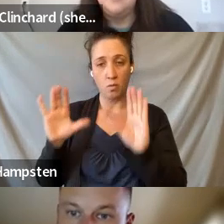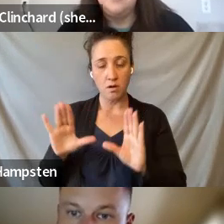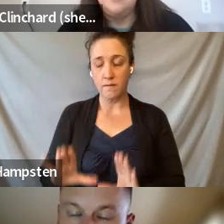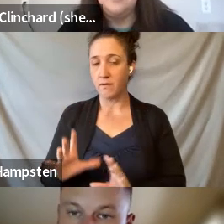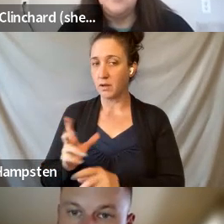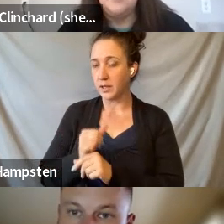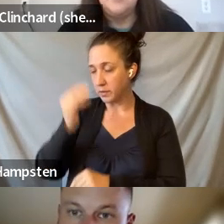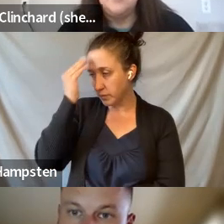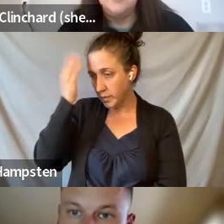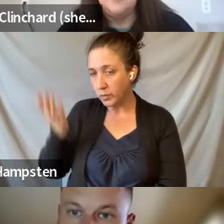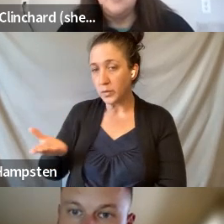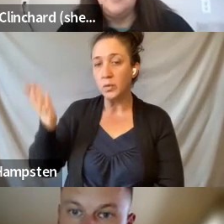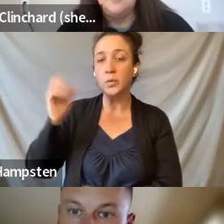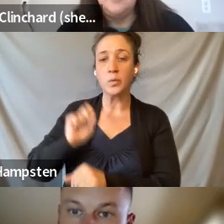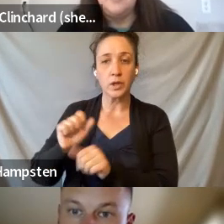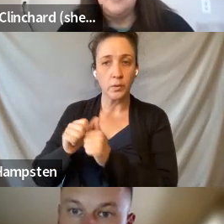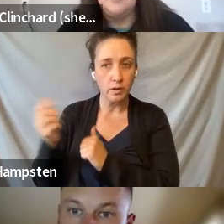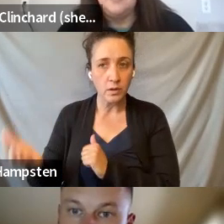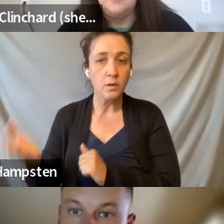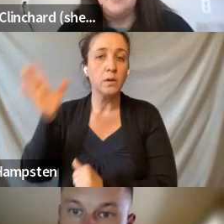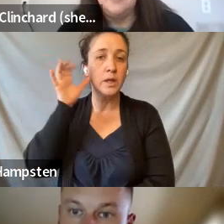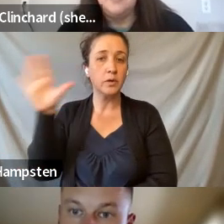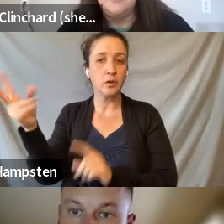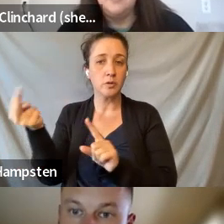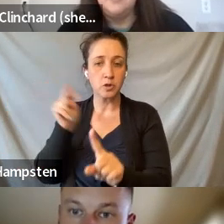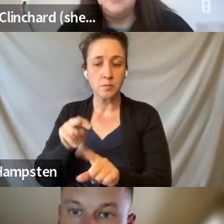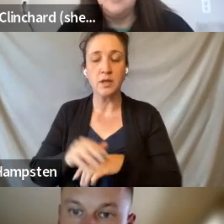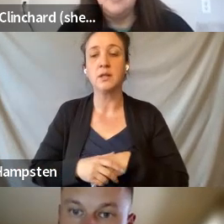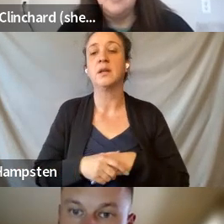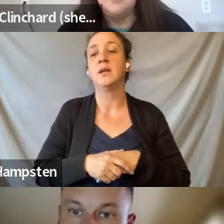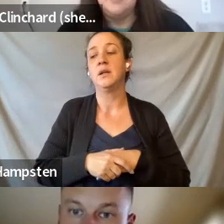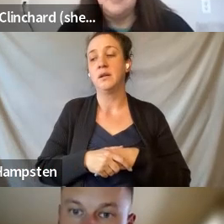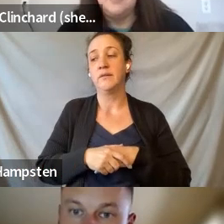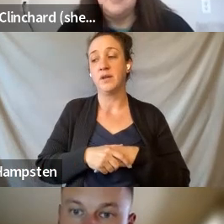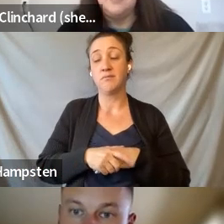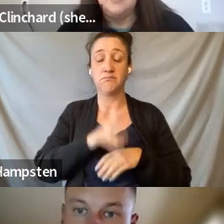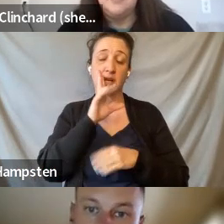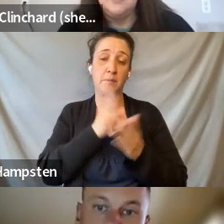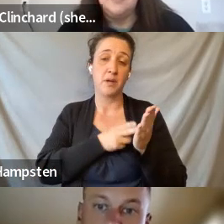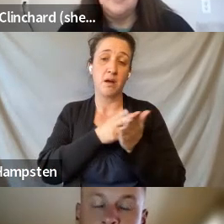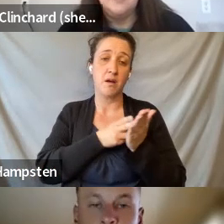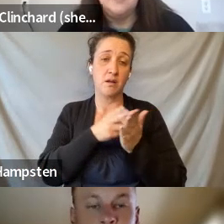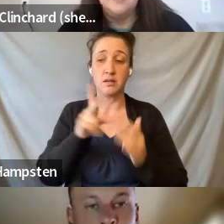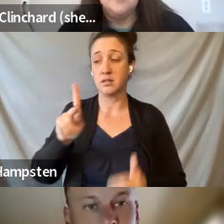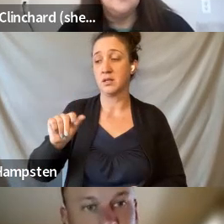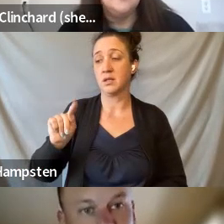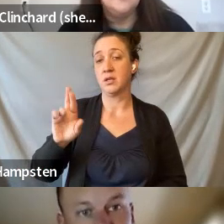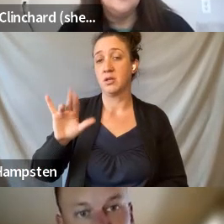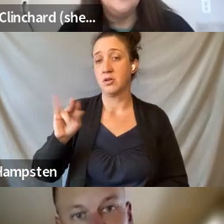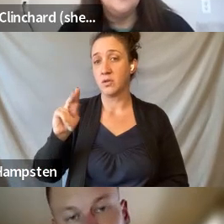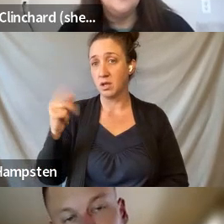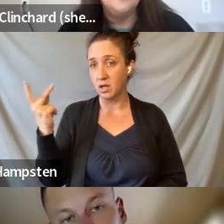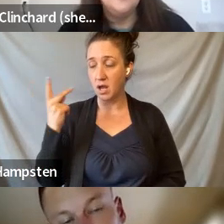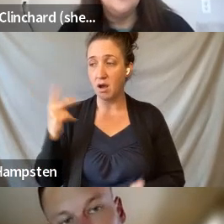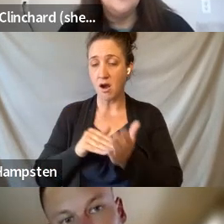you and working with you and hearing your perspective. And, I'll just be honest, Katrina and I were often